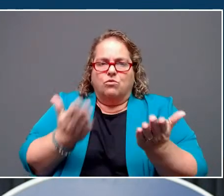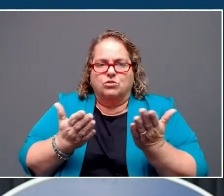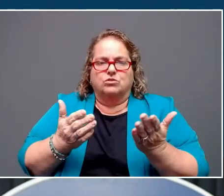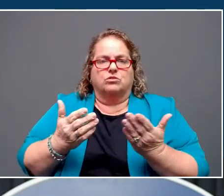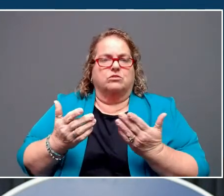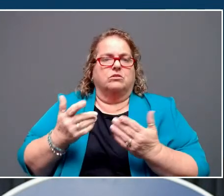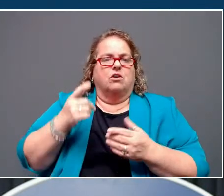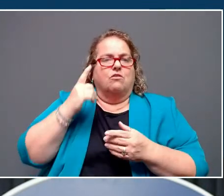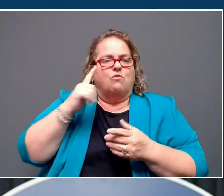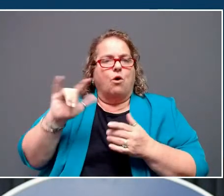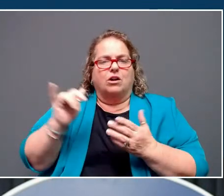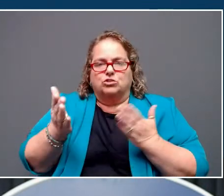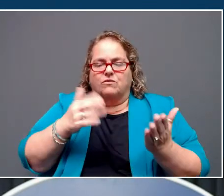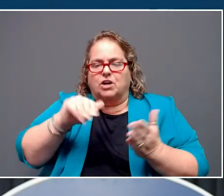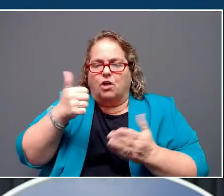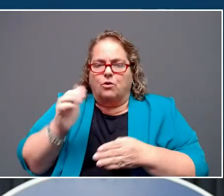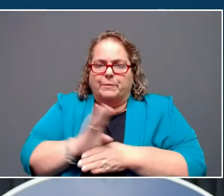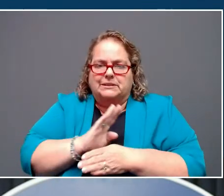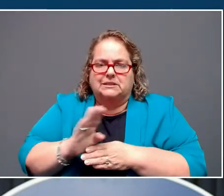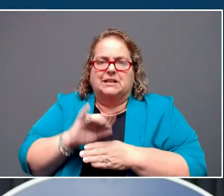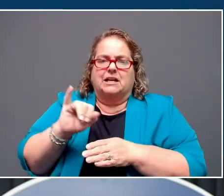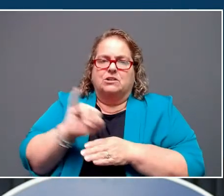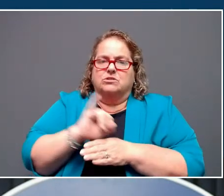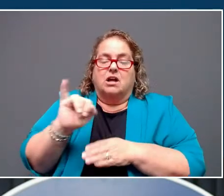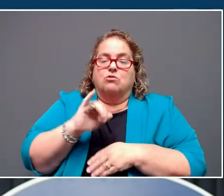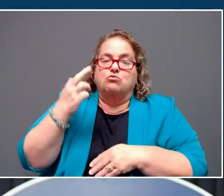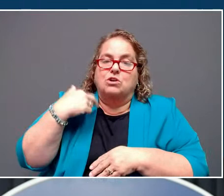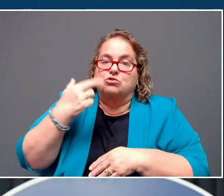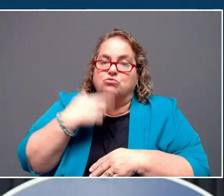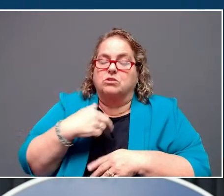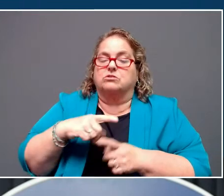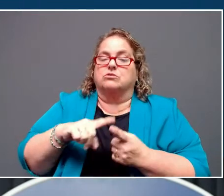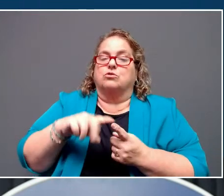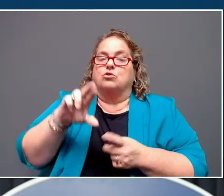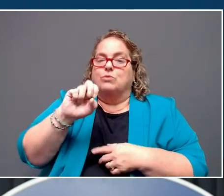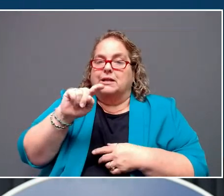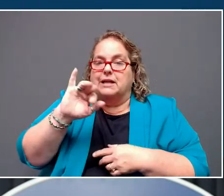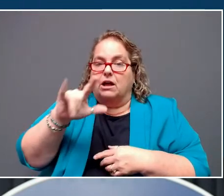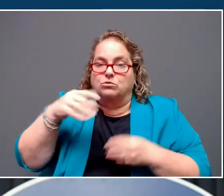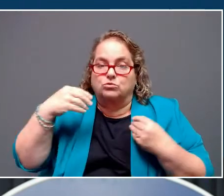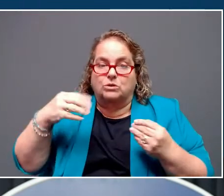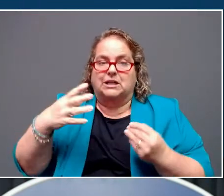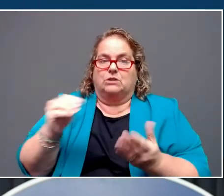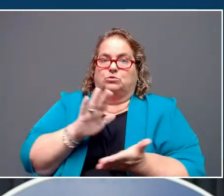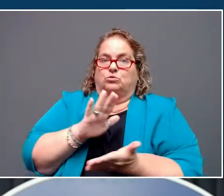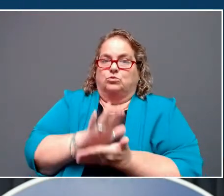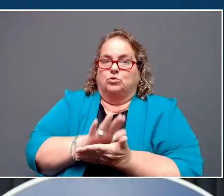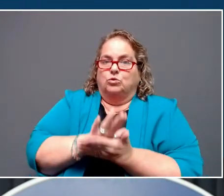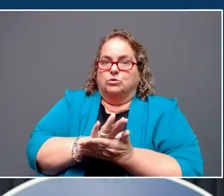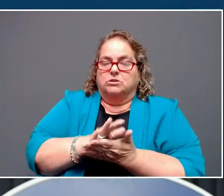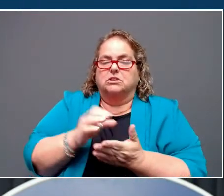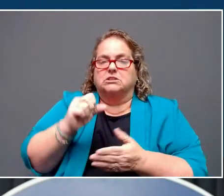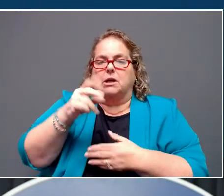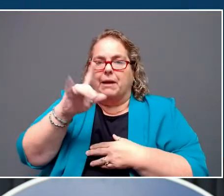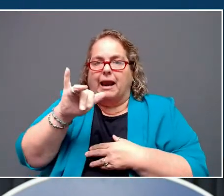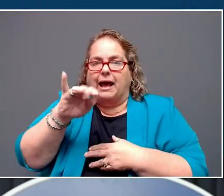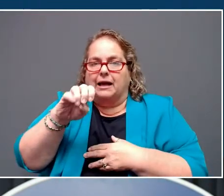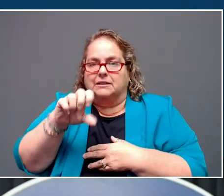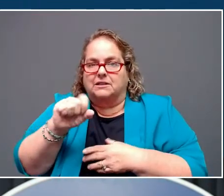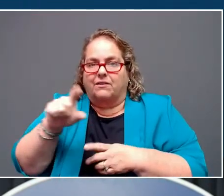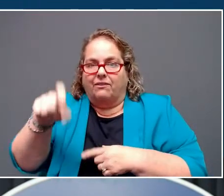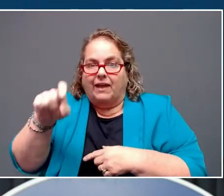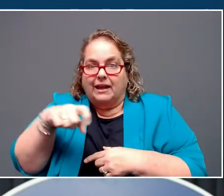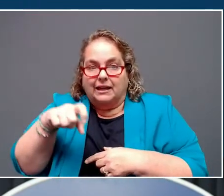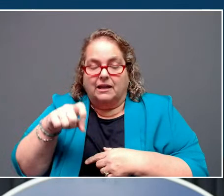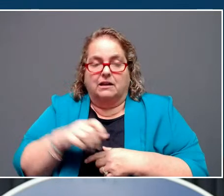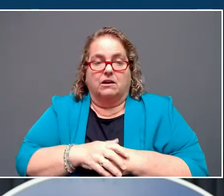businesses and institutions such as restaurants, retail stores, and schools. The investment will create 25 full-time jobs for